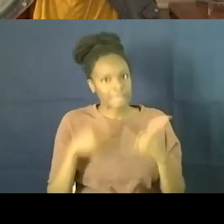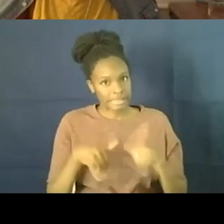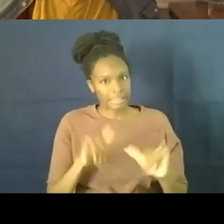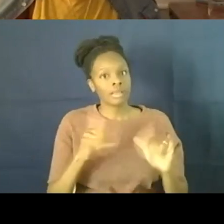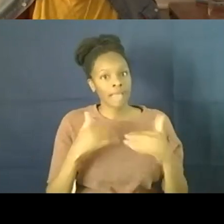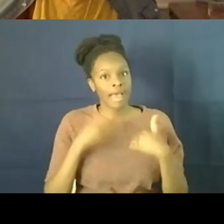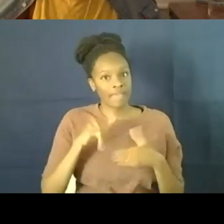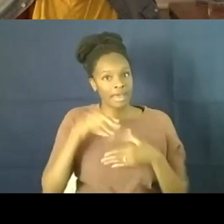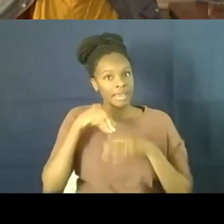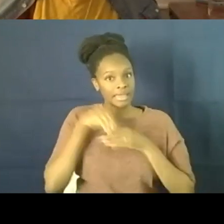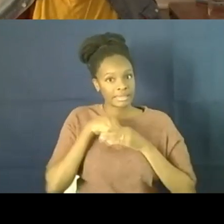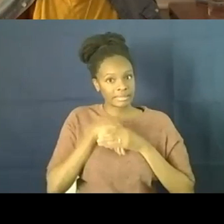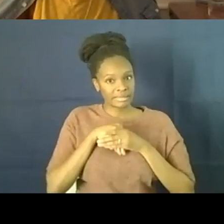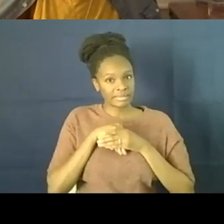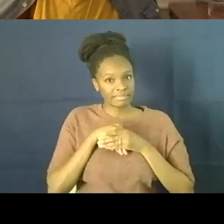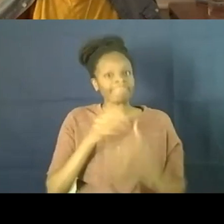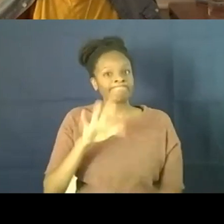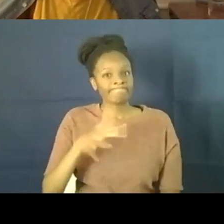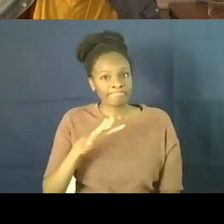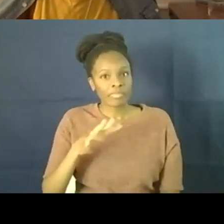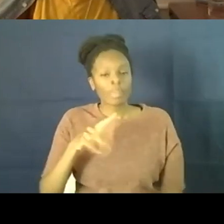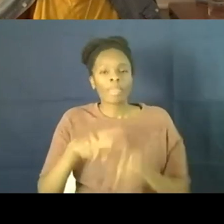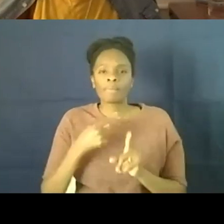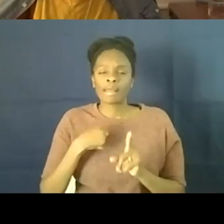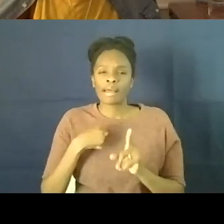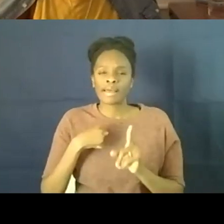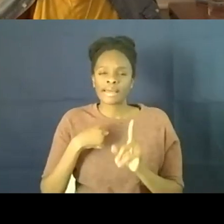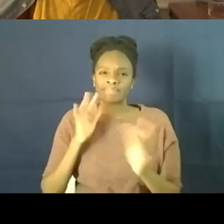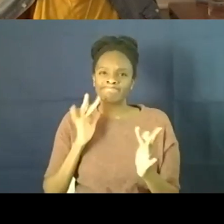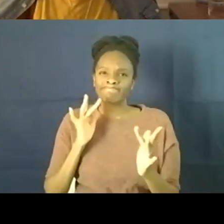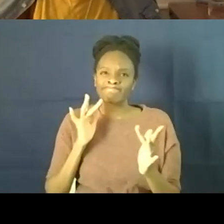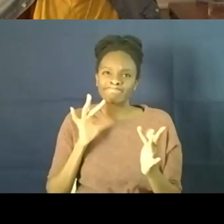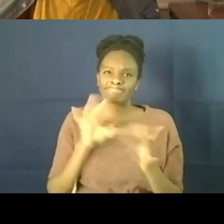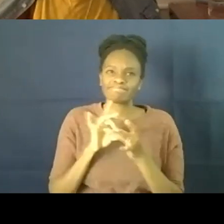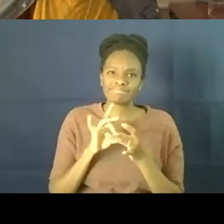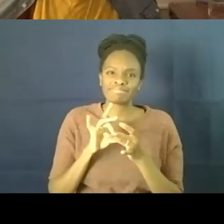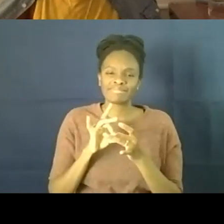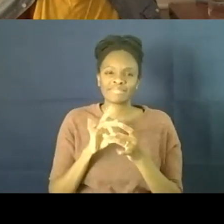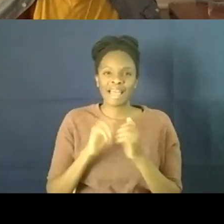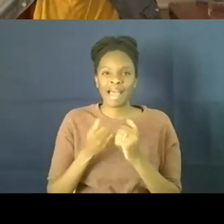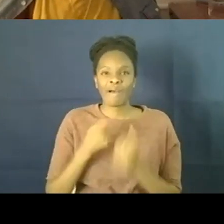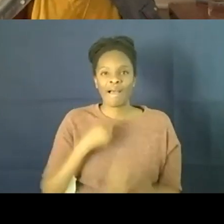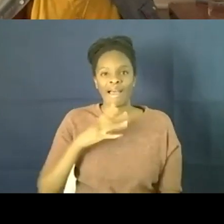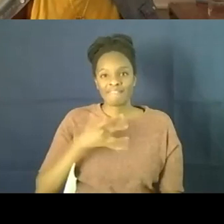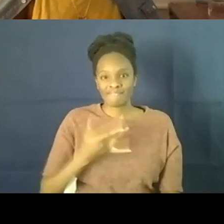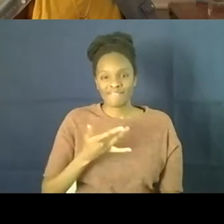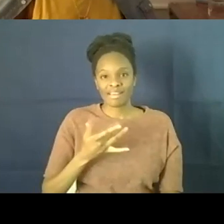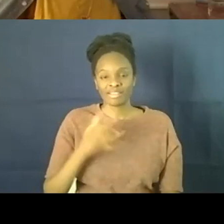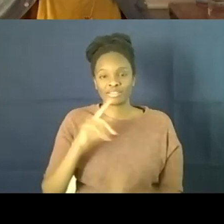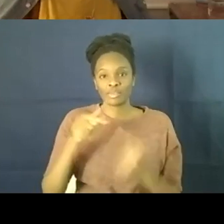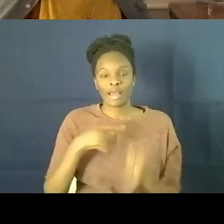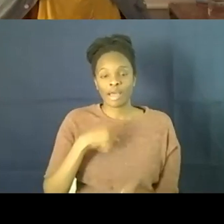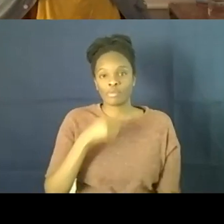in me to some degree, but I like tapped into what it felt like when I was 12 and I was an immigrant from Iran,